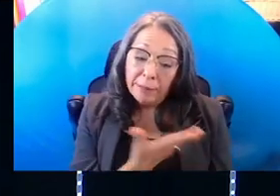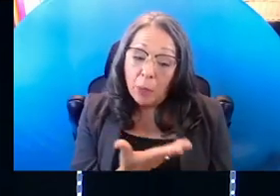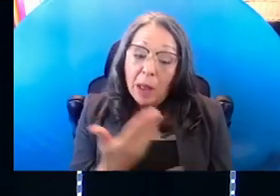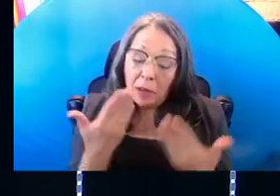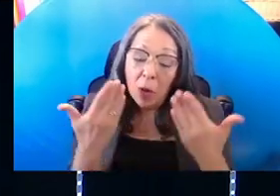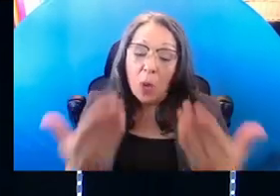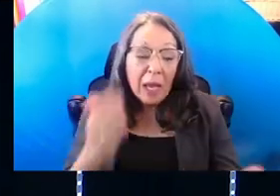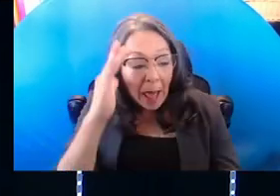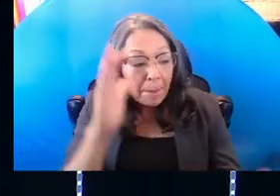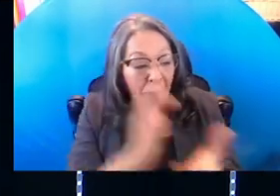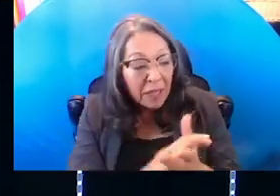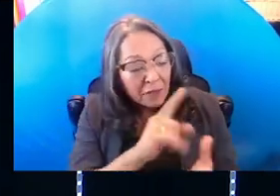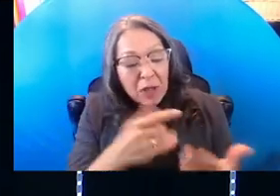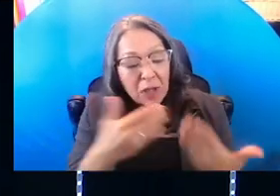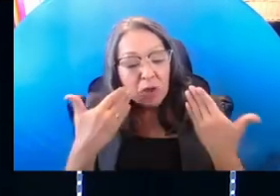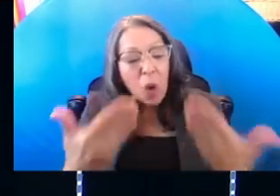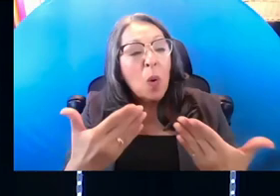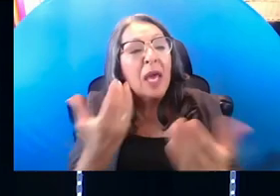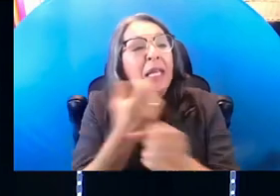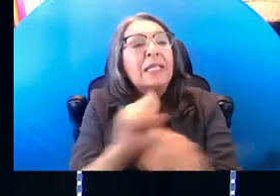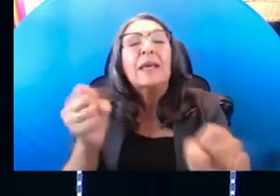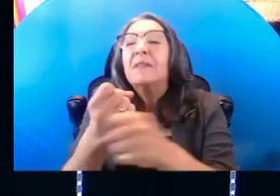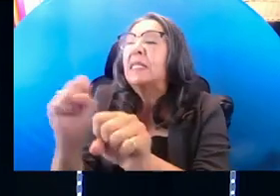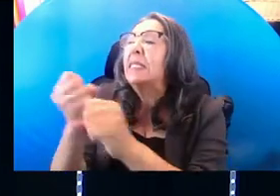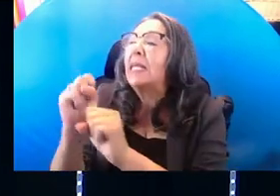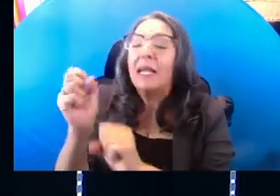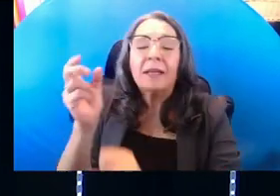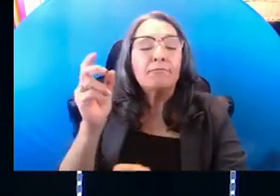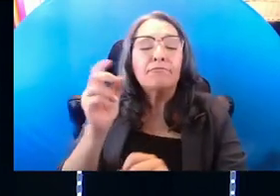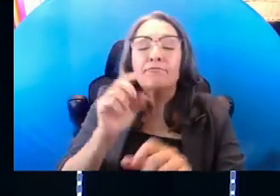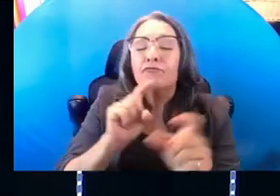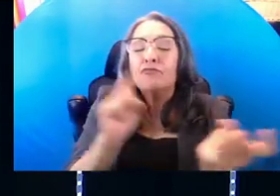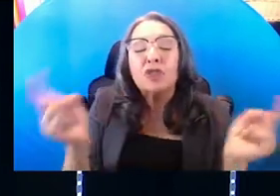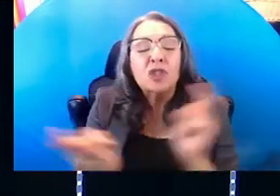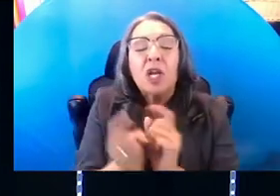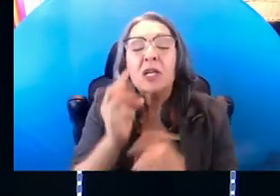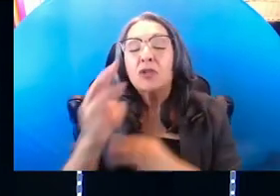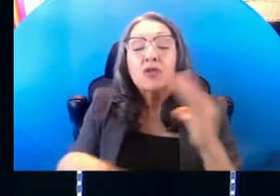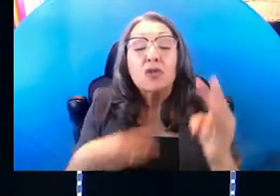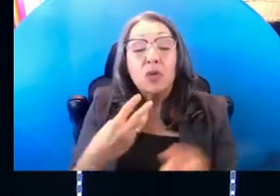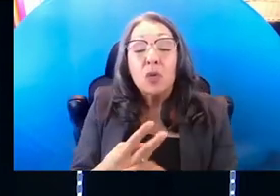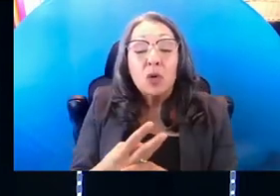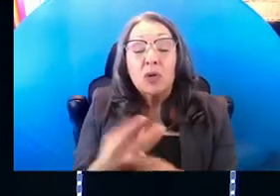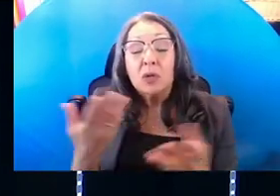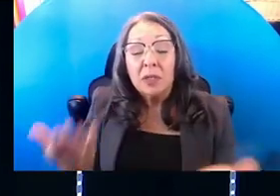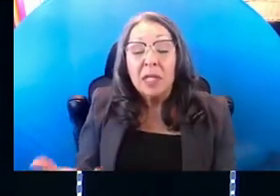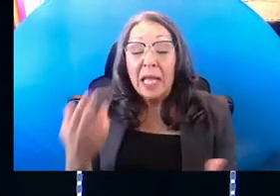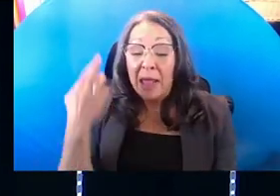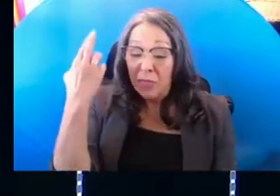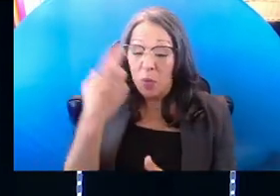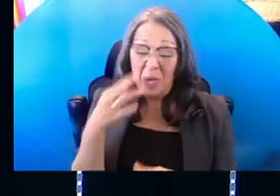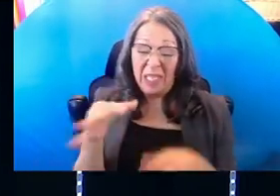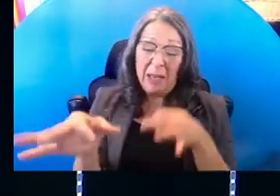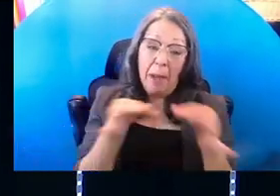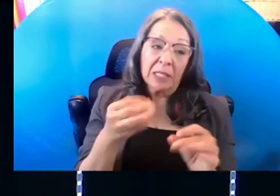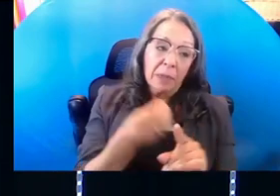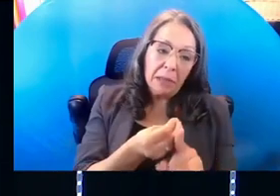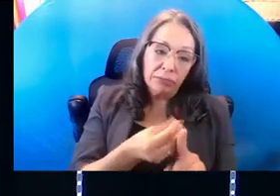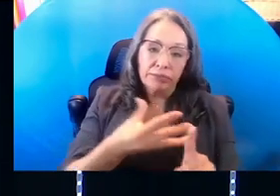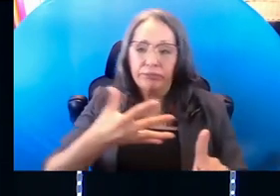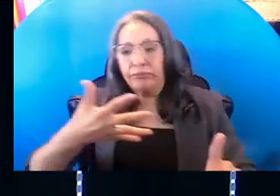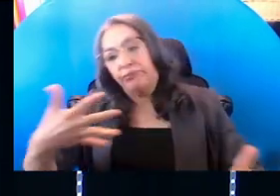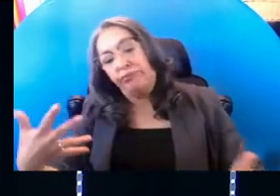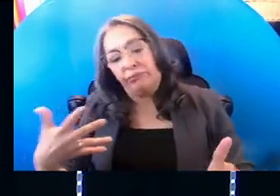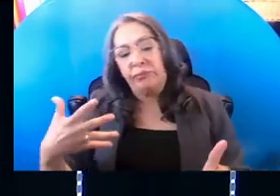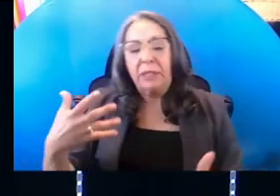moving. I believe you. Let's go save everybody. Let's go change the world. And so James moved forward. And again, my reason for explaining all of that is because when